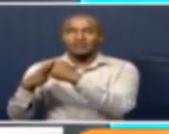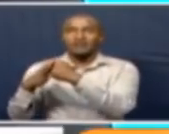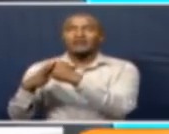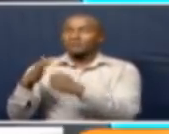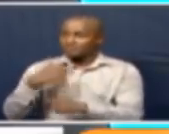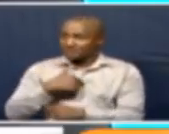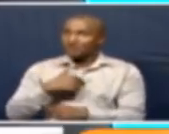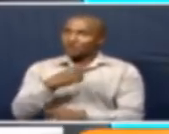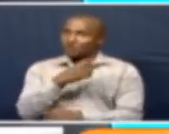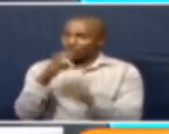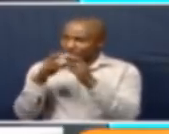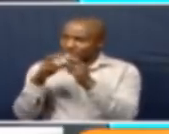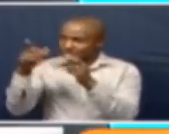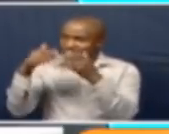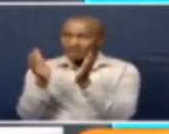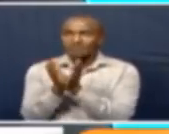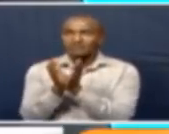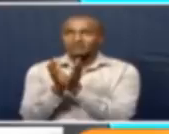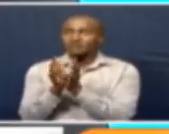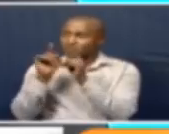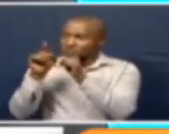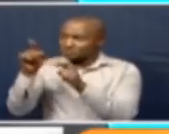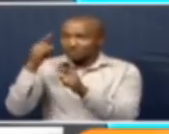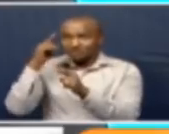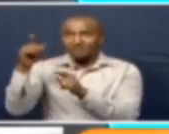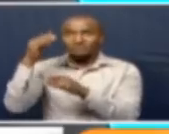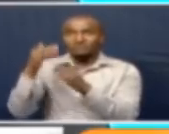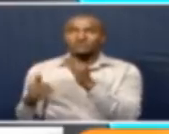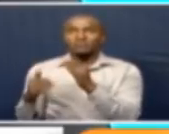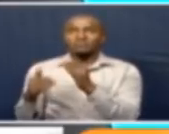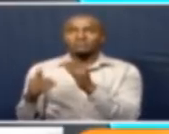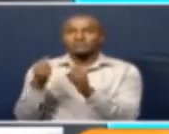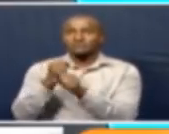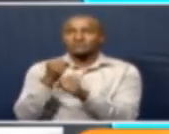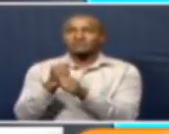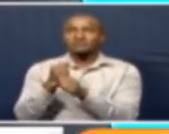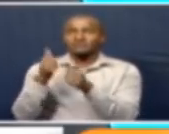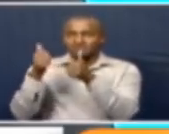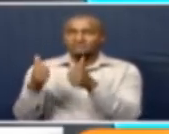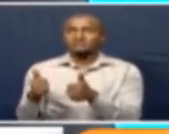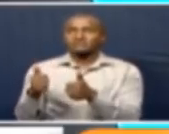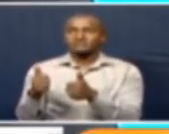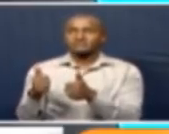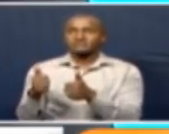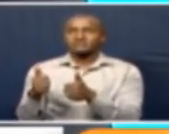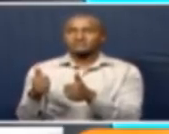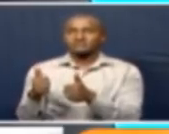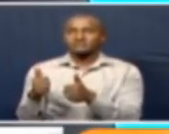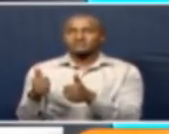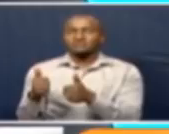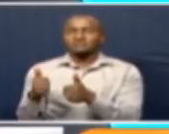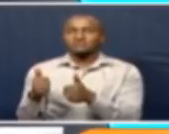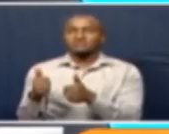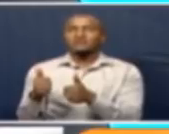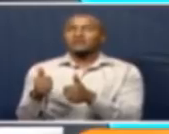had to contact the production company to threaten them, for them to stop running the ad. To threaten them. Yes, yeah. and sue, saying